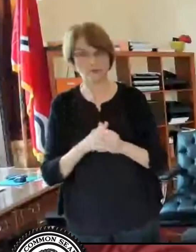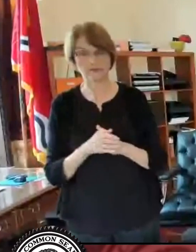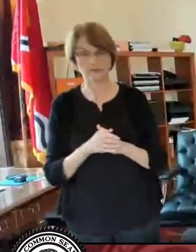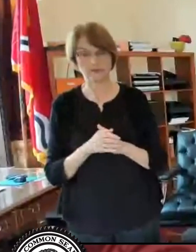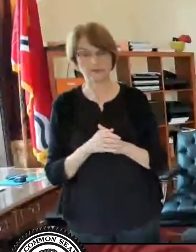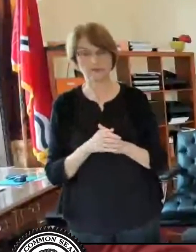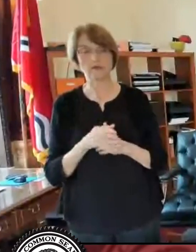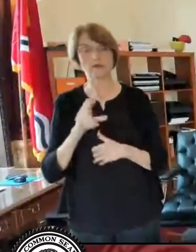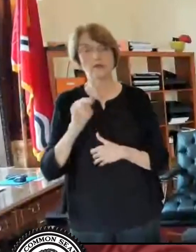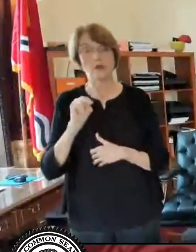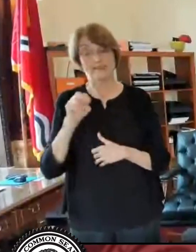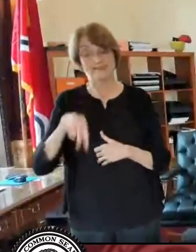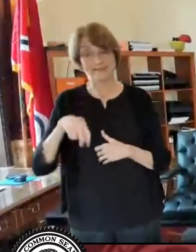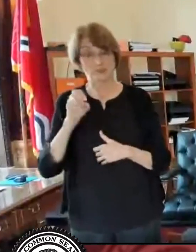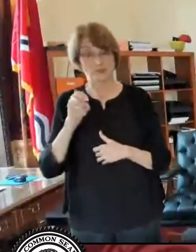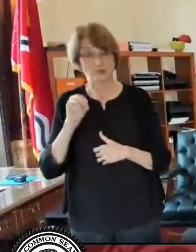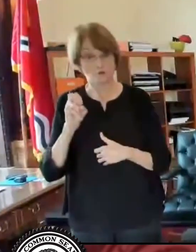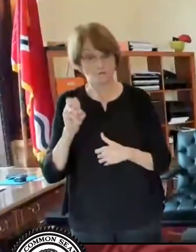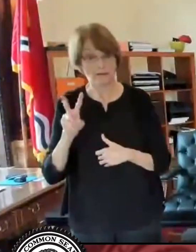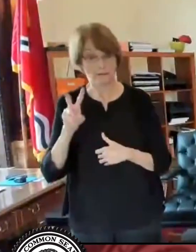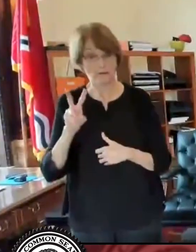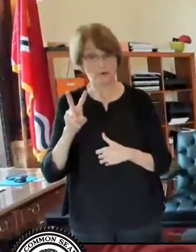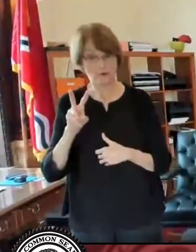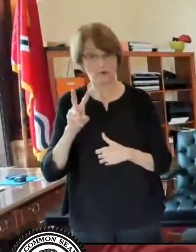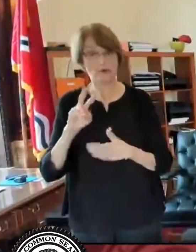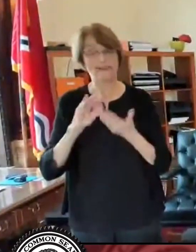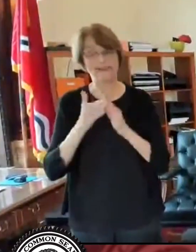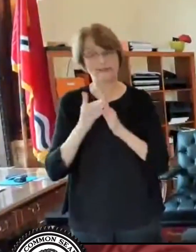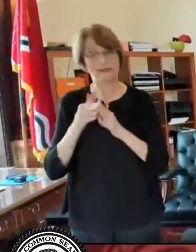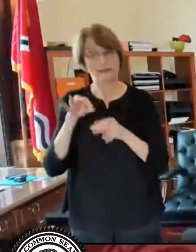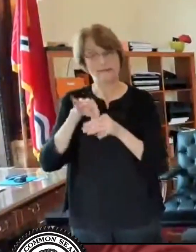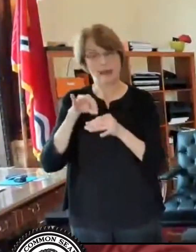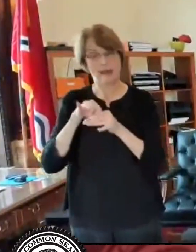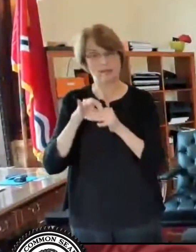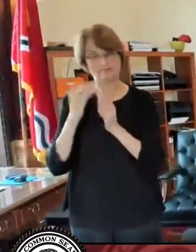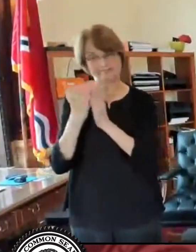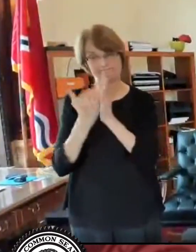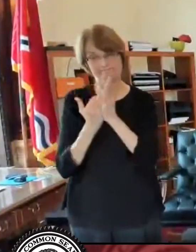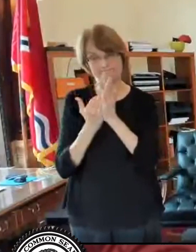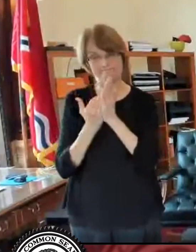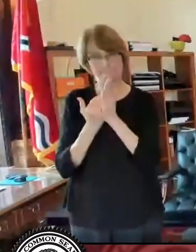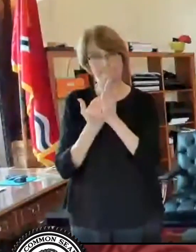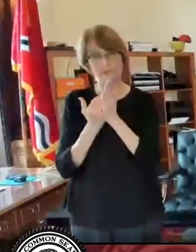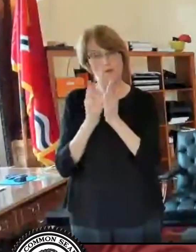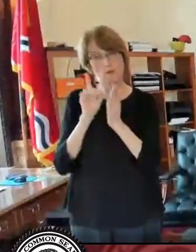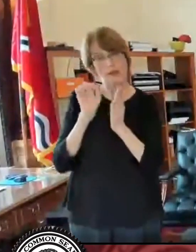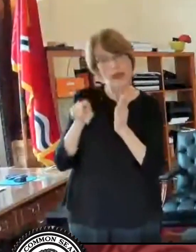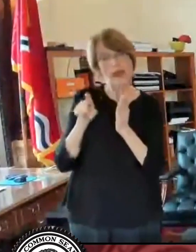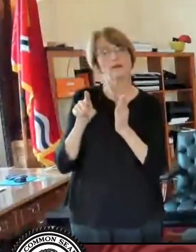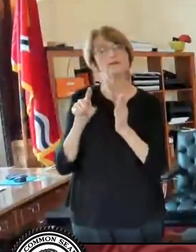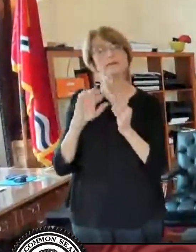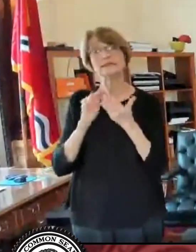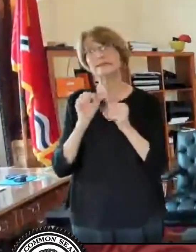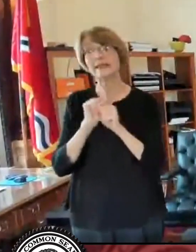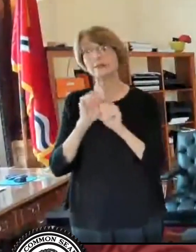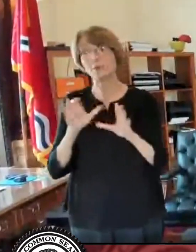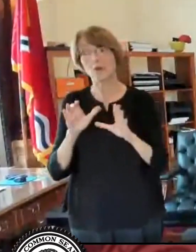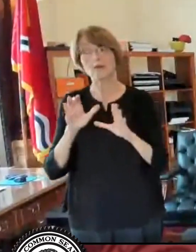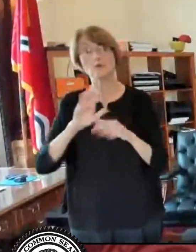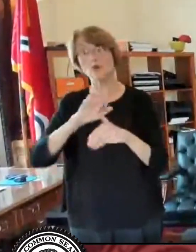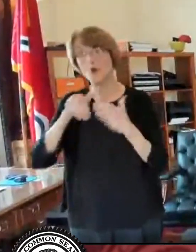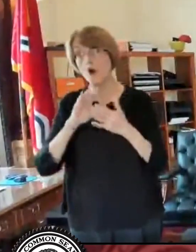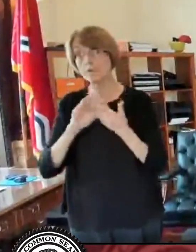on the ballot in November will be a question about whether or not city employees in any